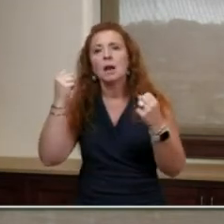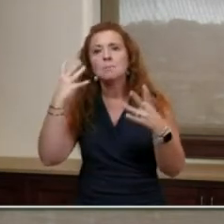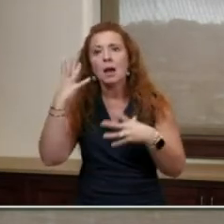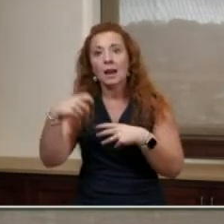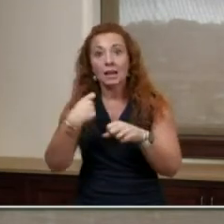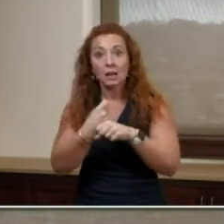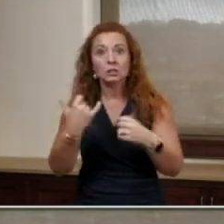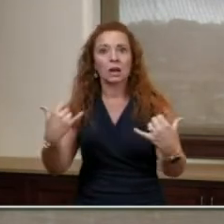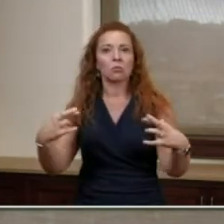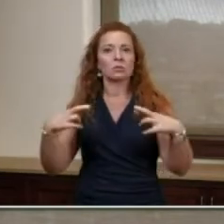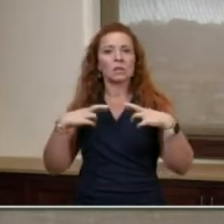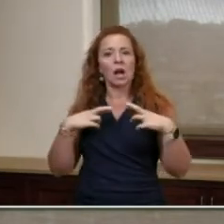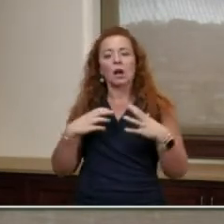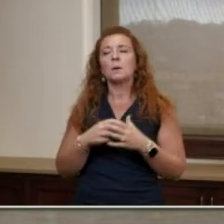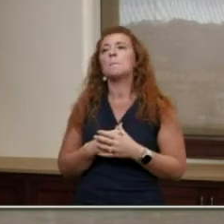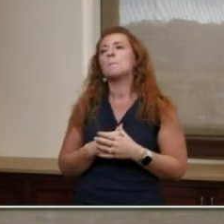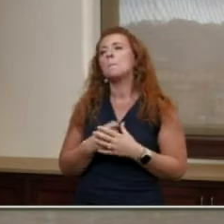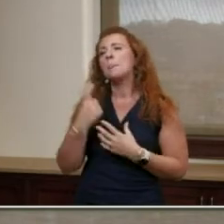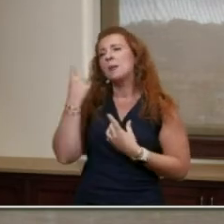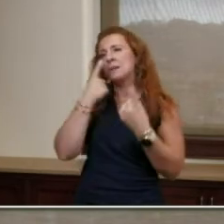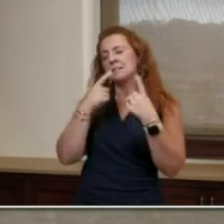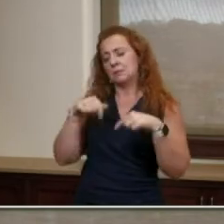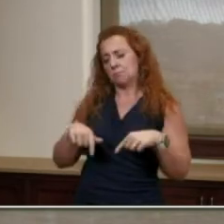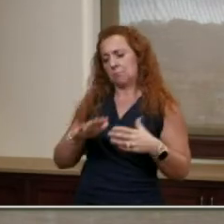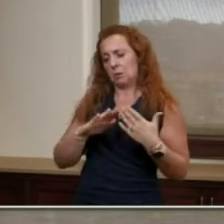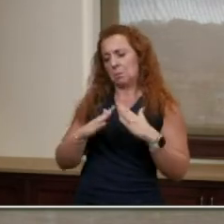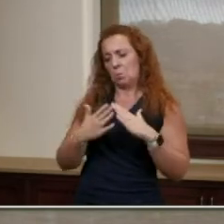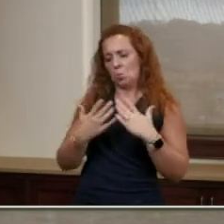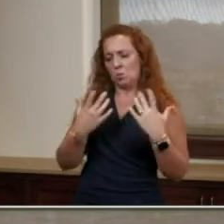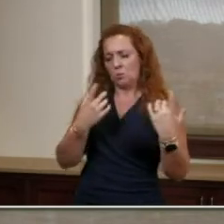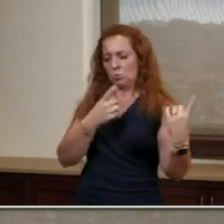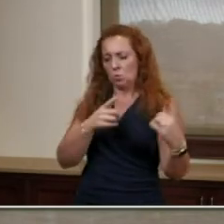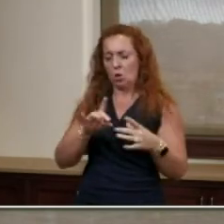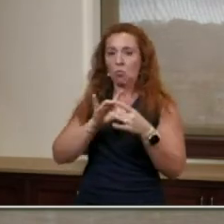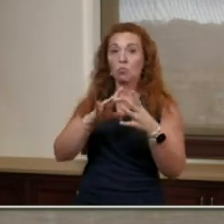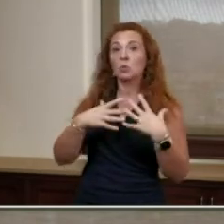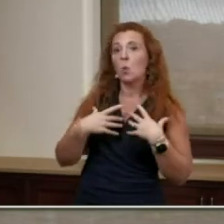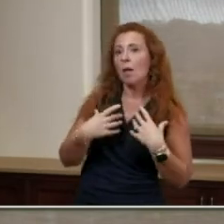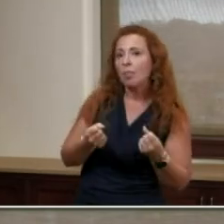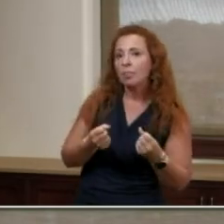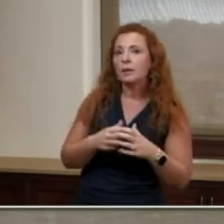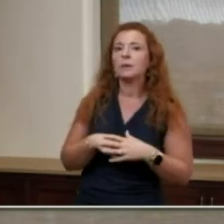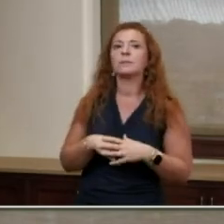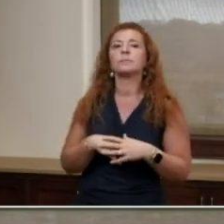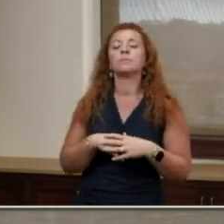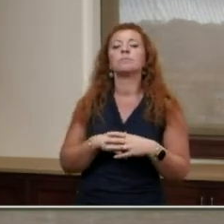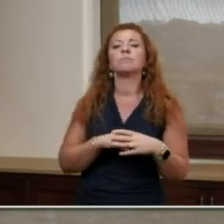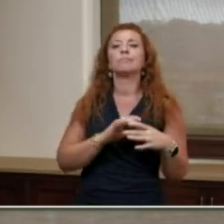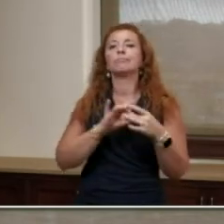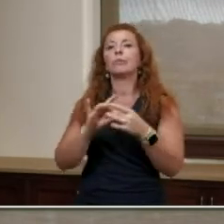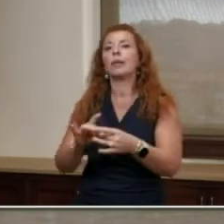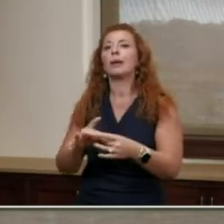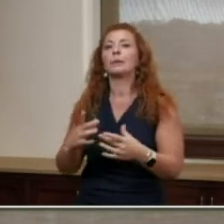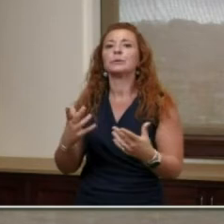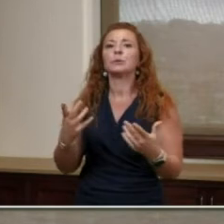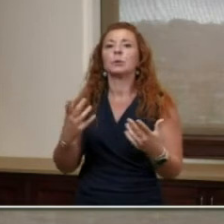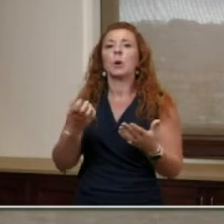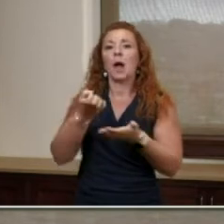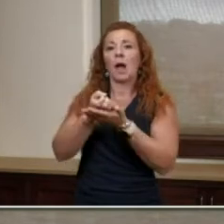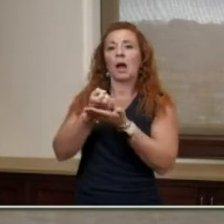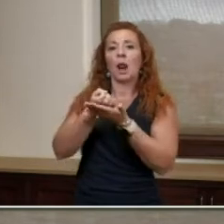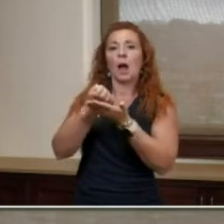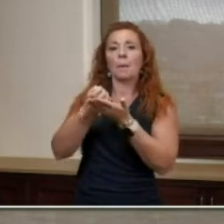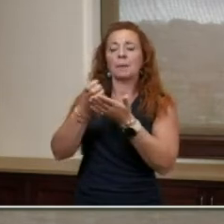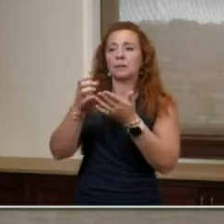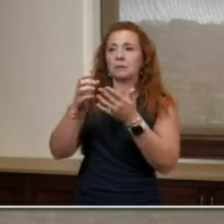when you think about where we have come as a community with respect to health, with respect to our economic